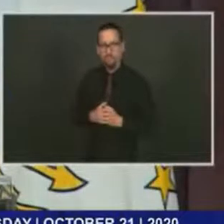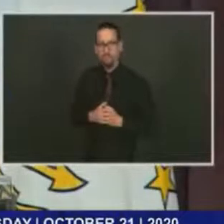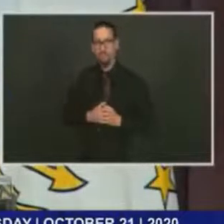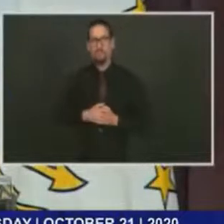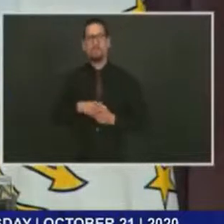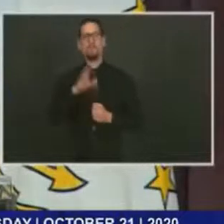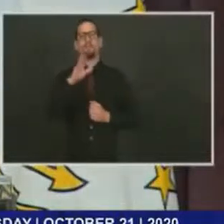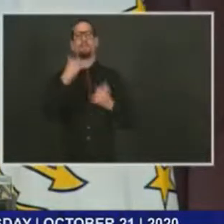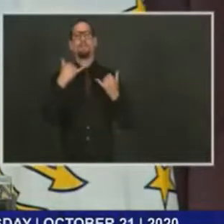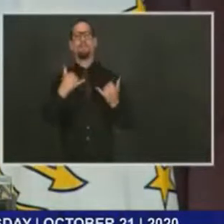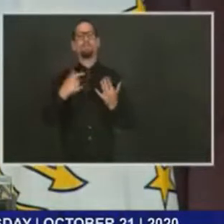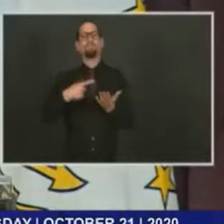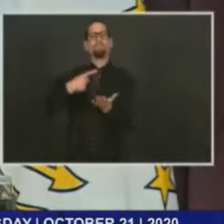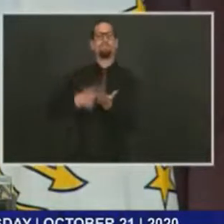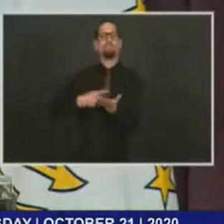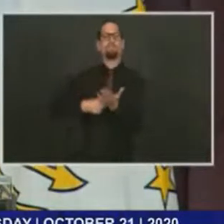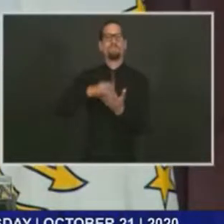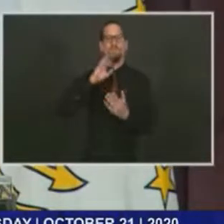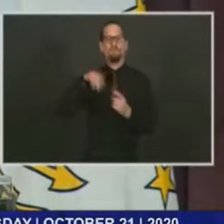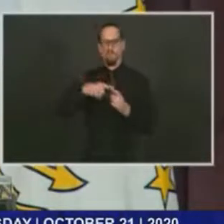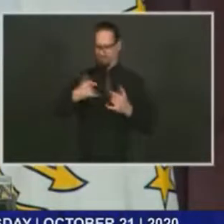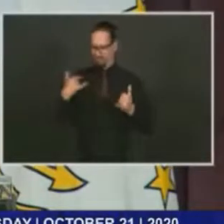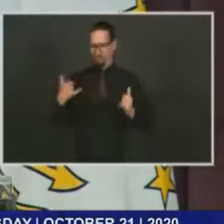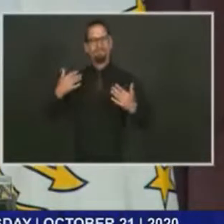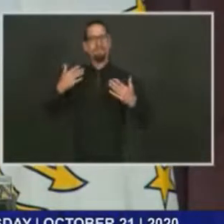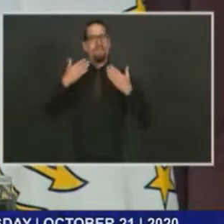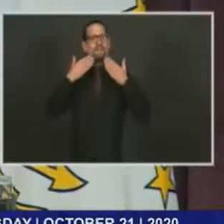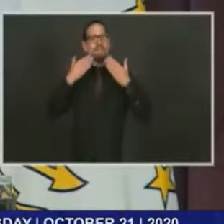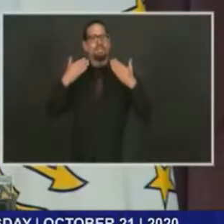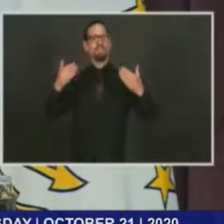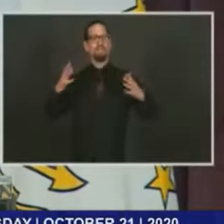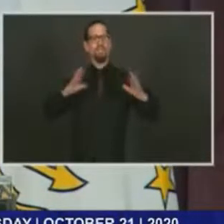It's around the corner. It's a lot of people's favorite holiday. It's a